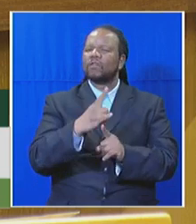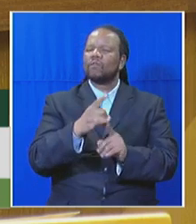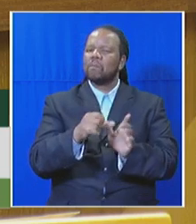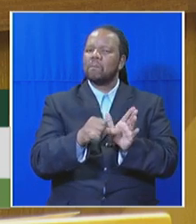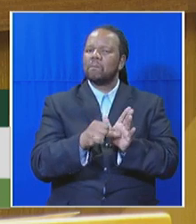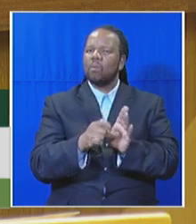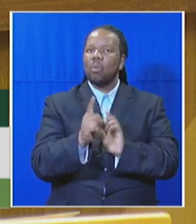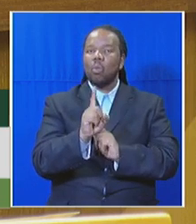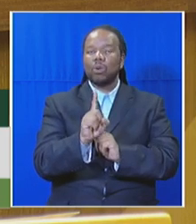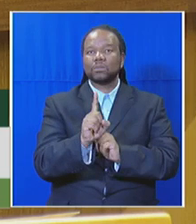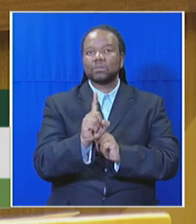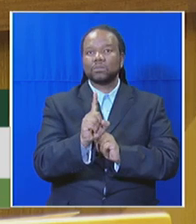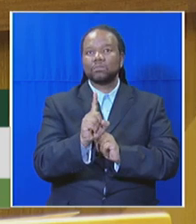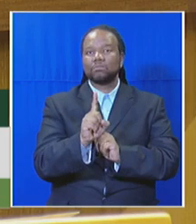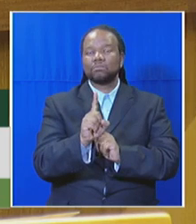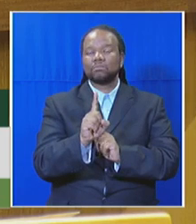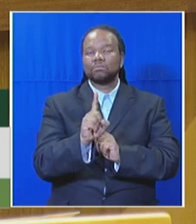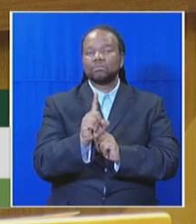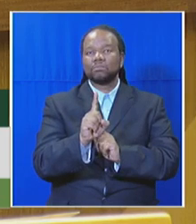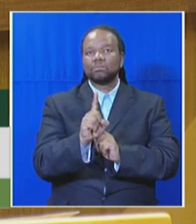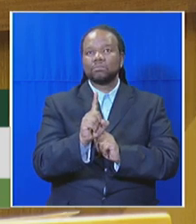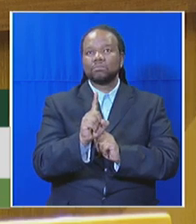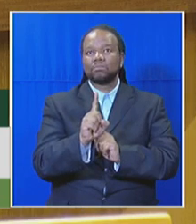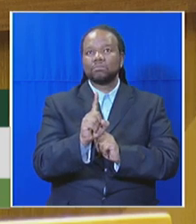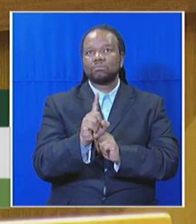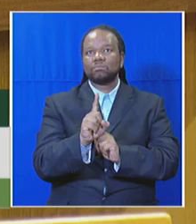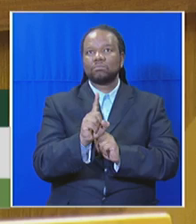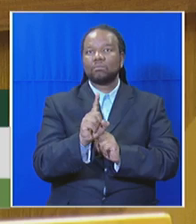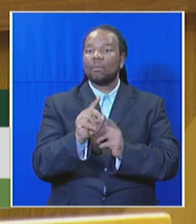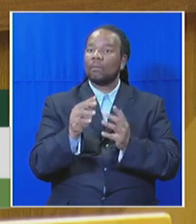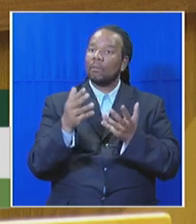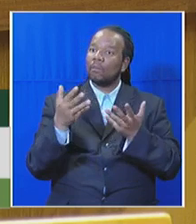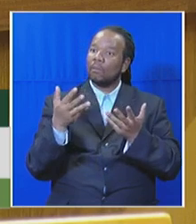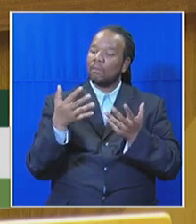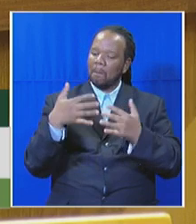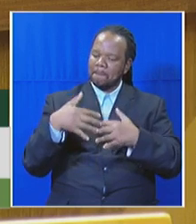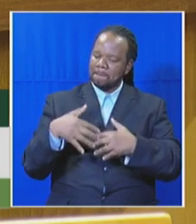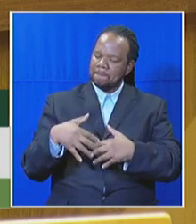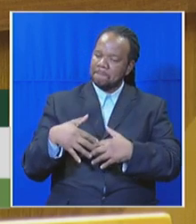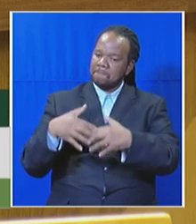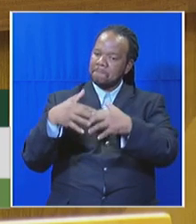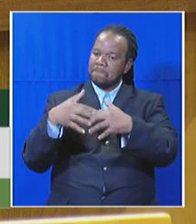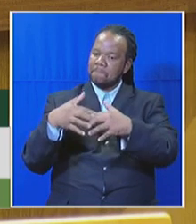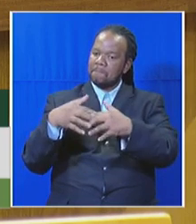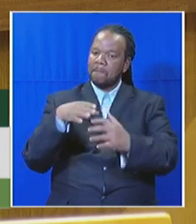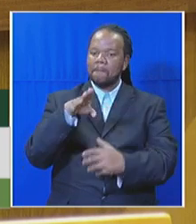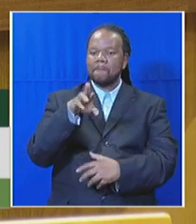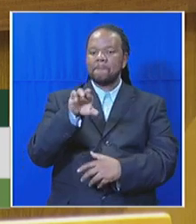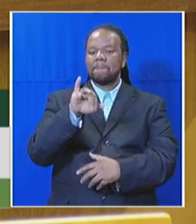was the entry into force of the BRICS financial institutions,